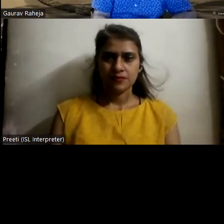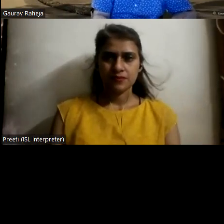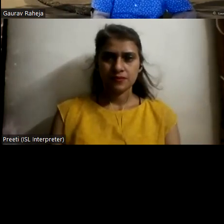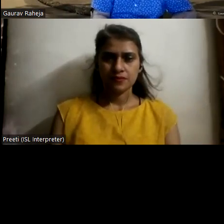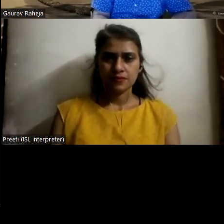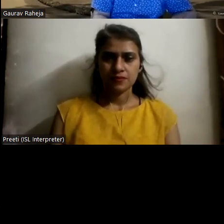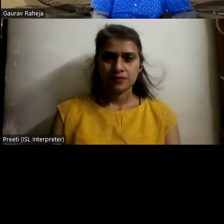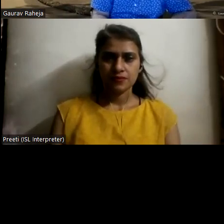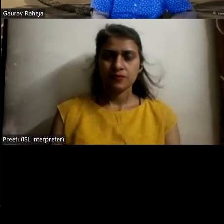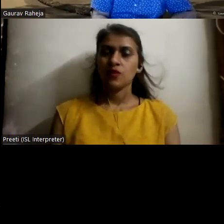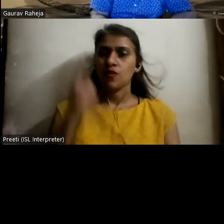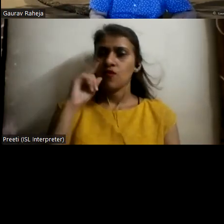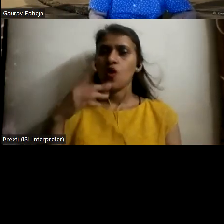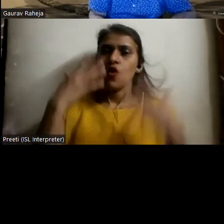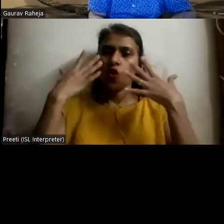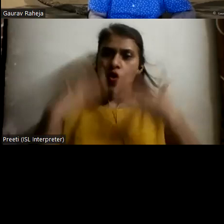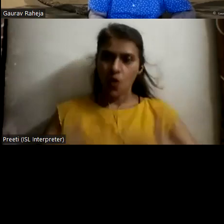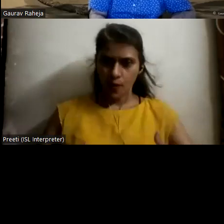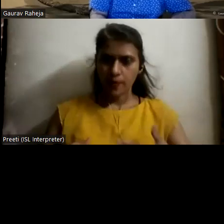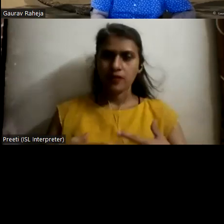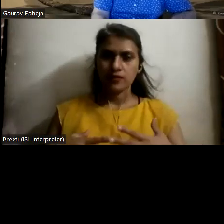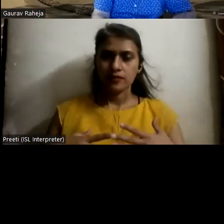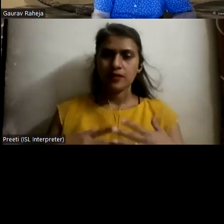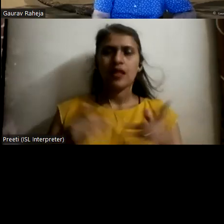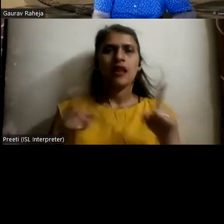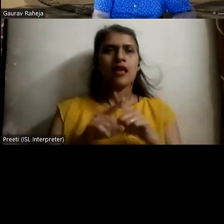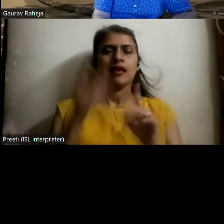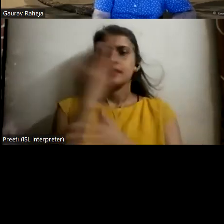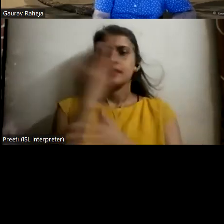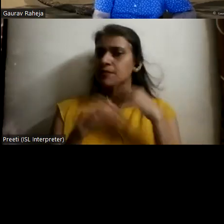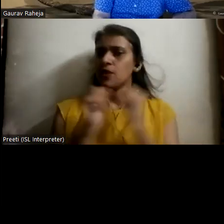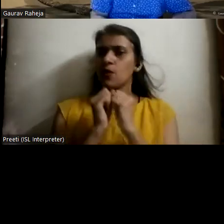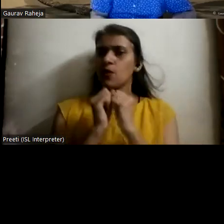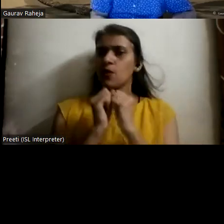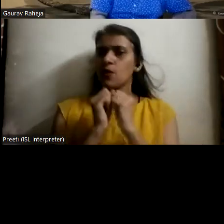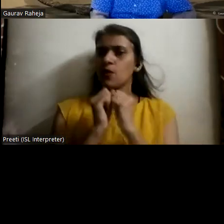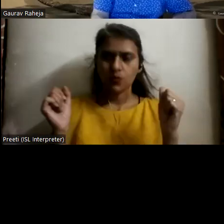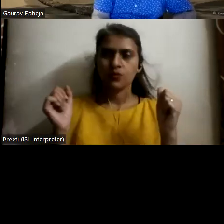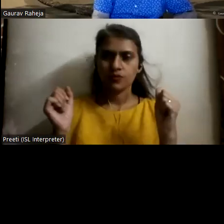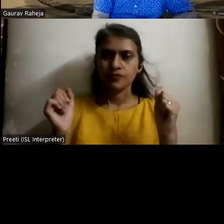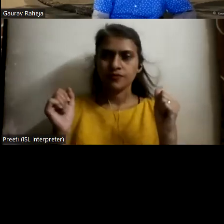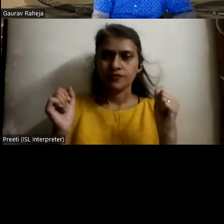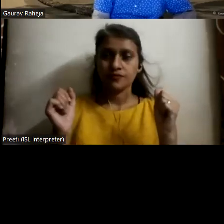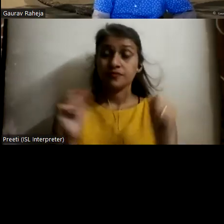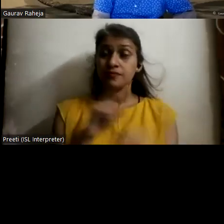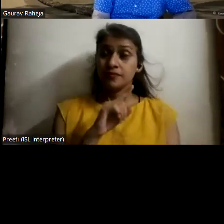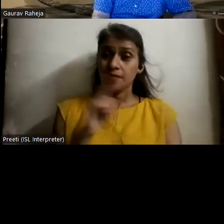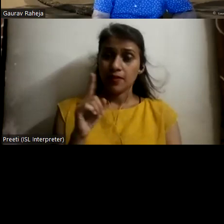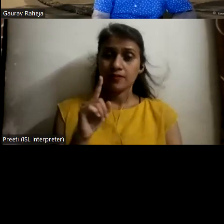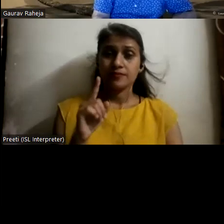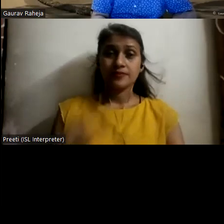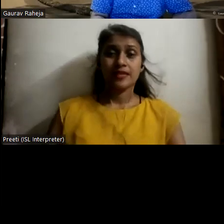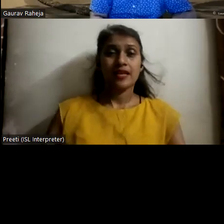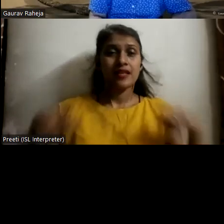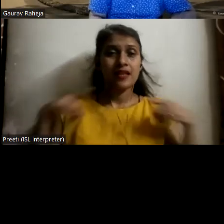for a human who is considered to be able-bodied, fit, and as a peak of life. But if you actually imagine life